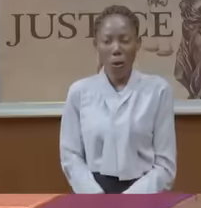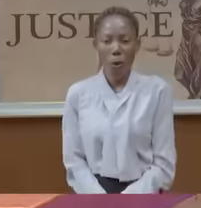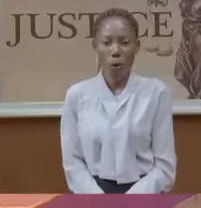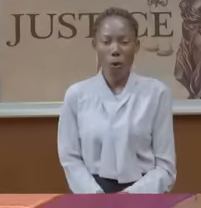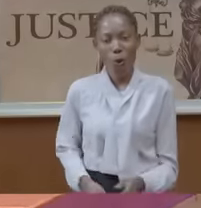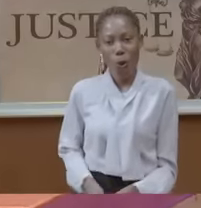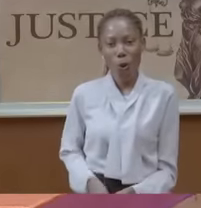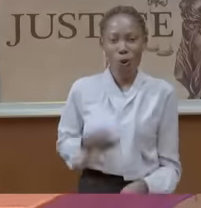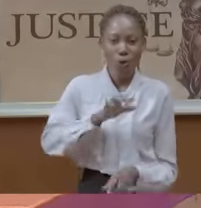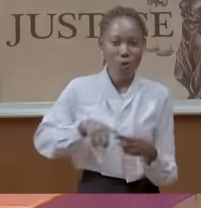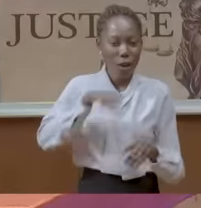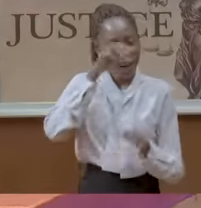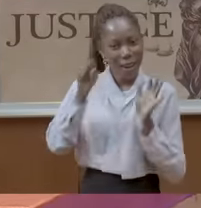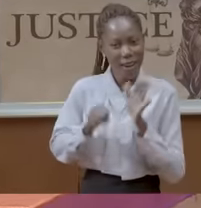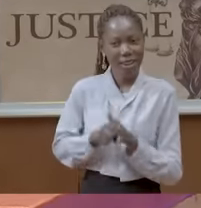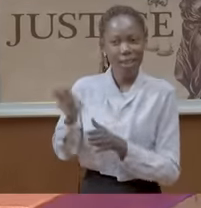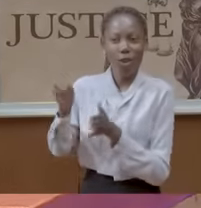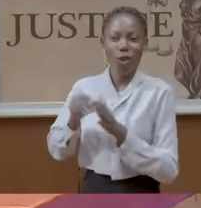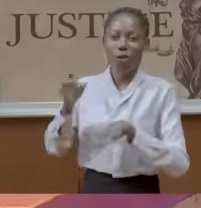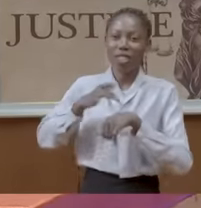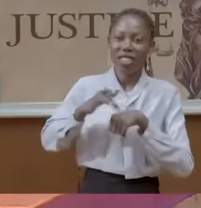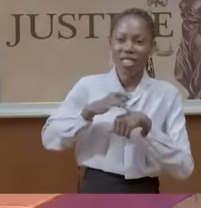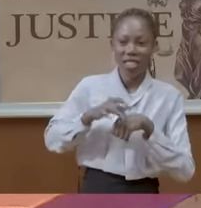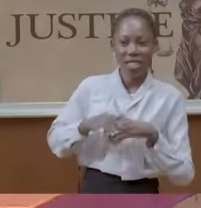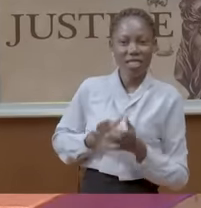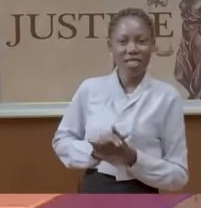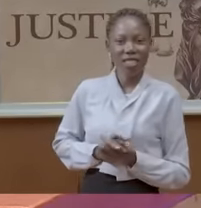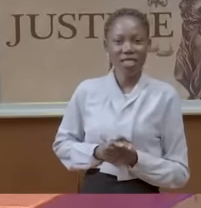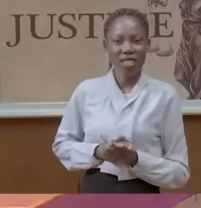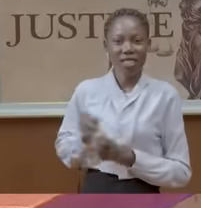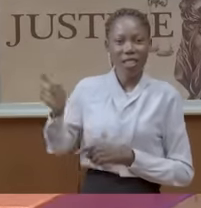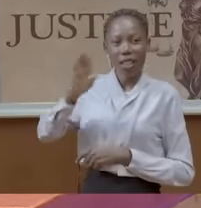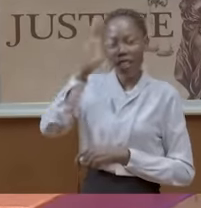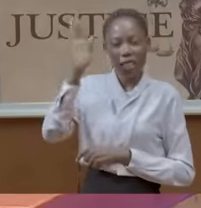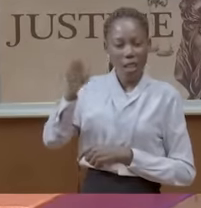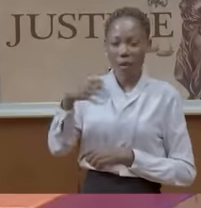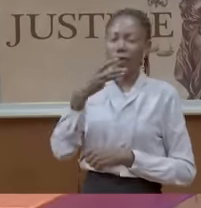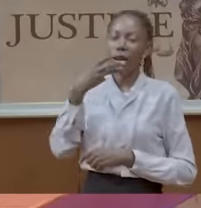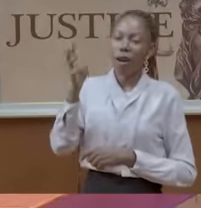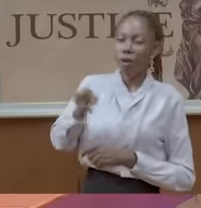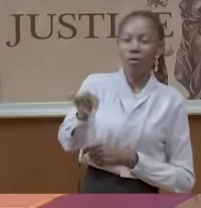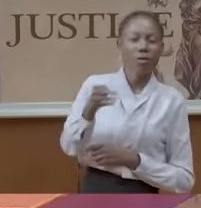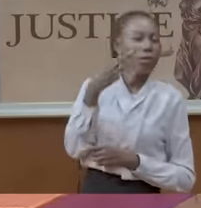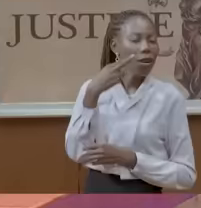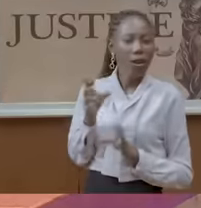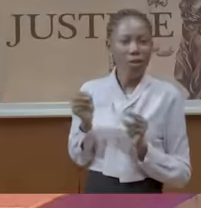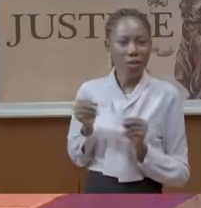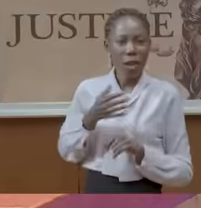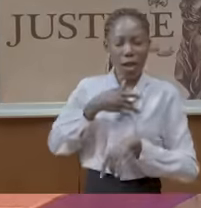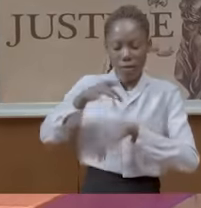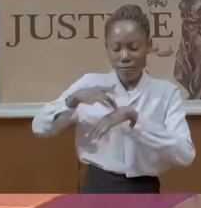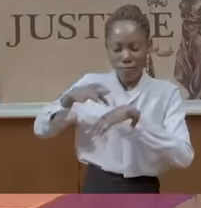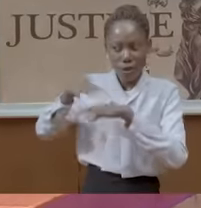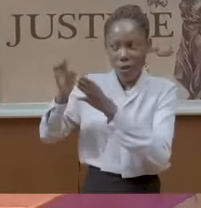woman. Ask her, have I ever beat her? I've not called her Oriope. Never. I've never up to today. I've not told her Oriope. She will beat me and turn me